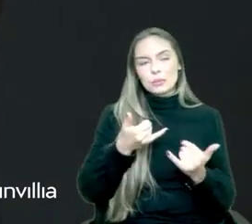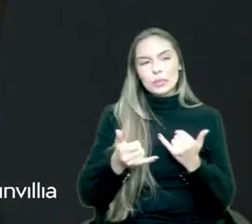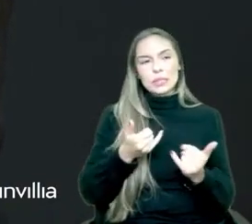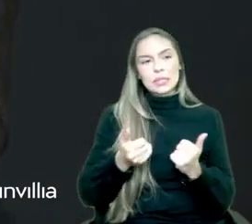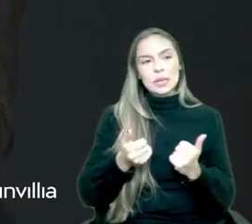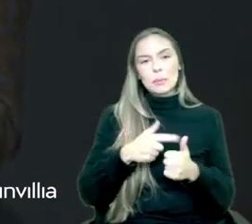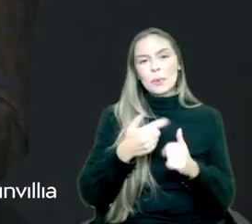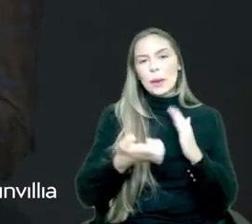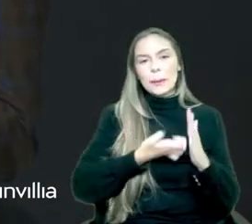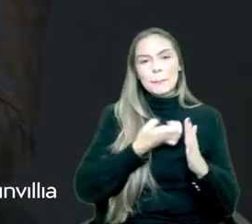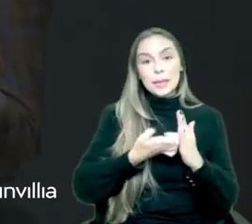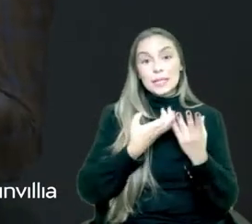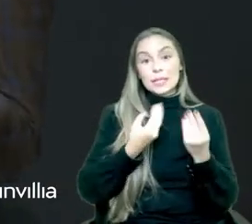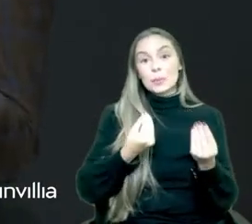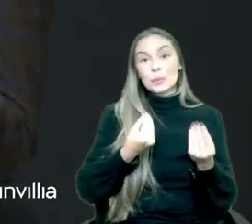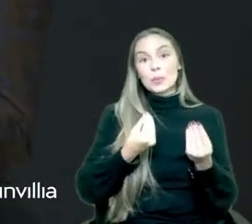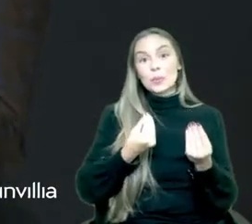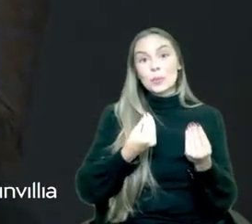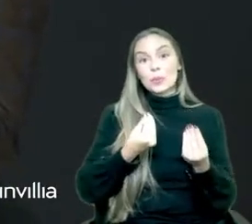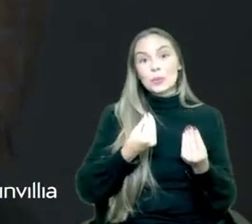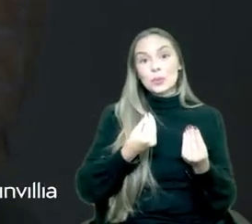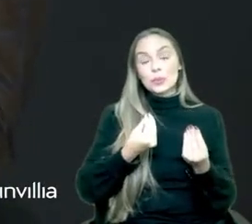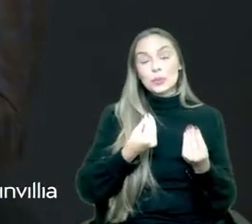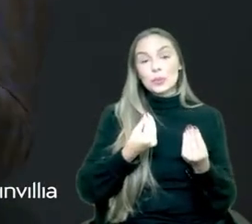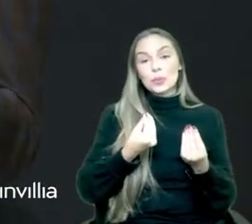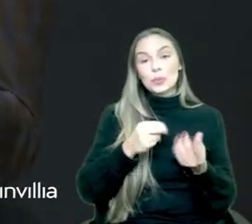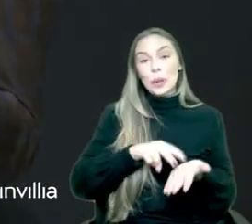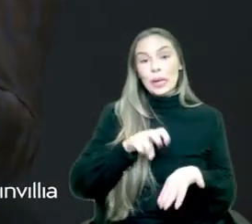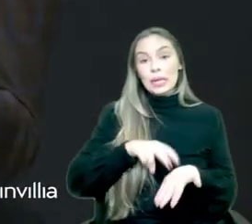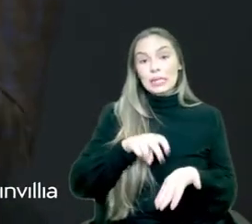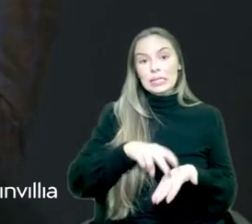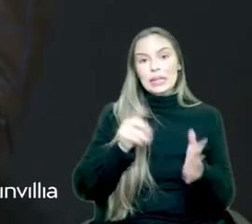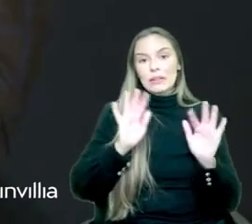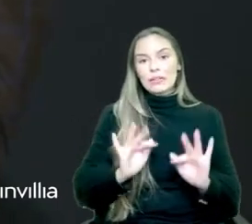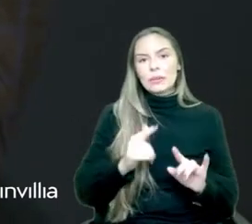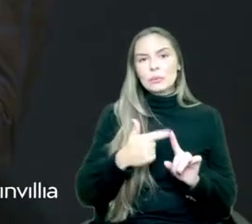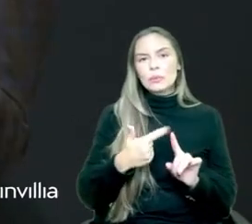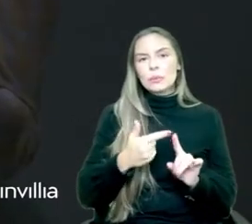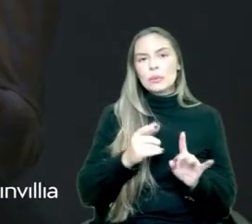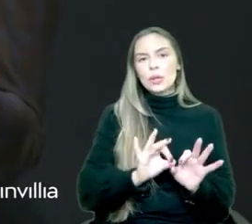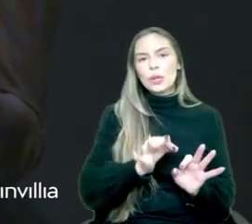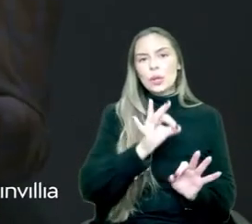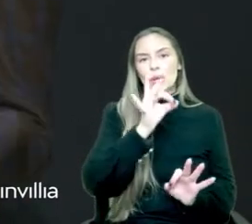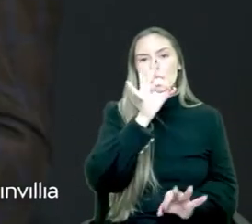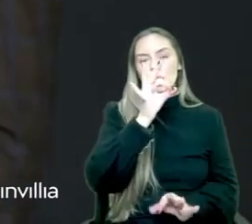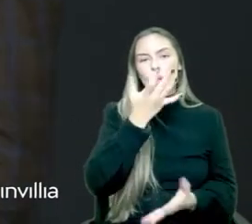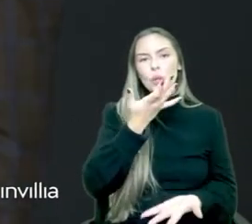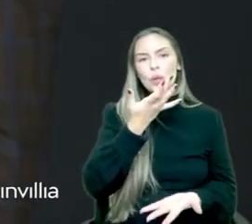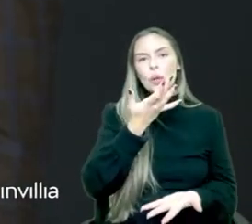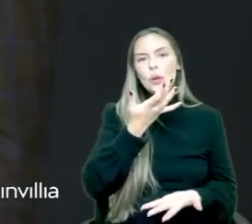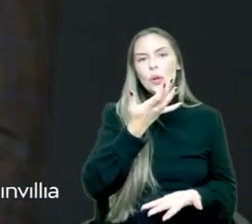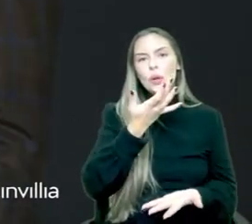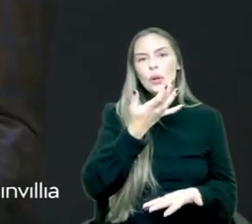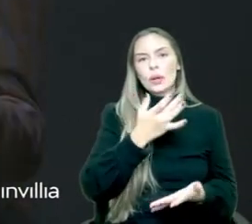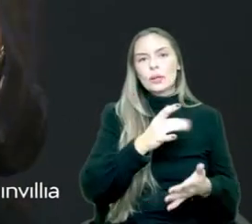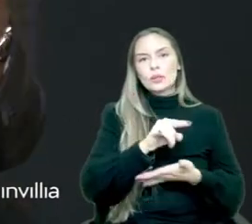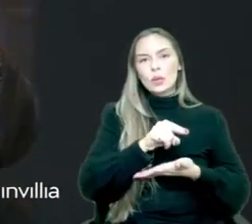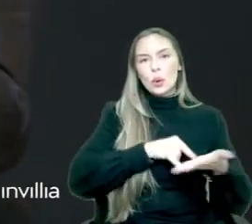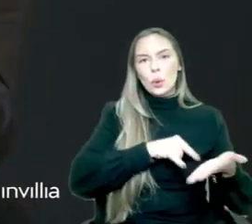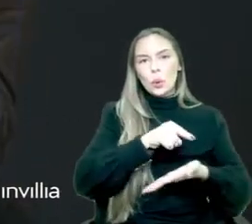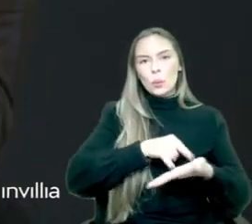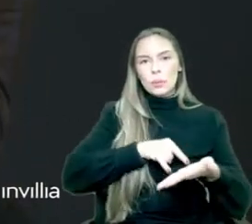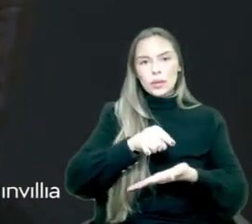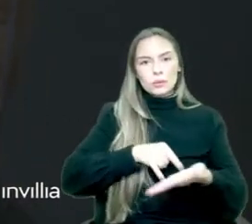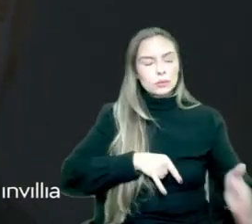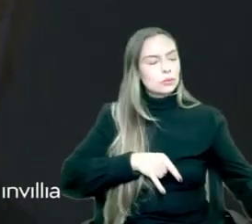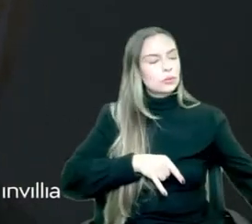about. Think about these long documents, these extremely long documents that instead of